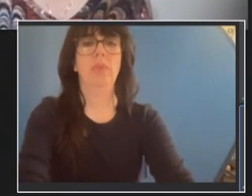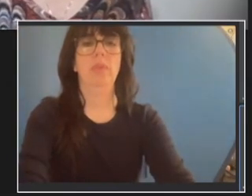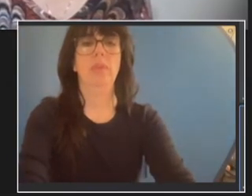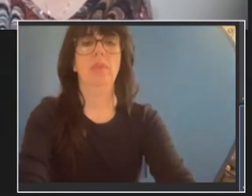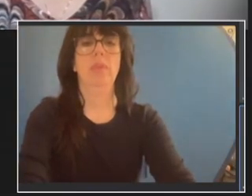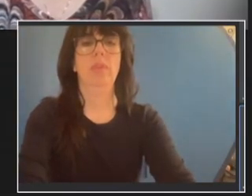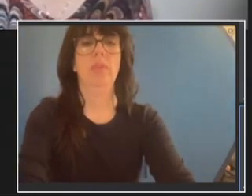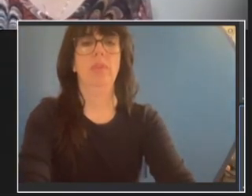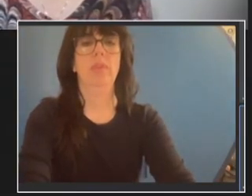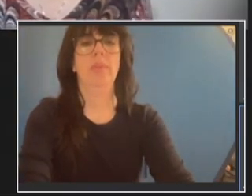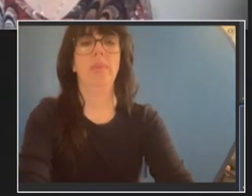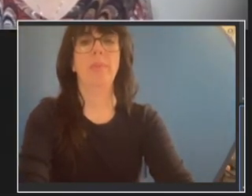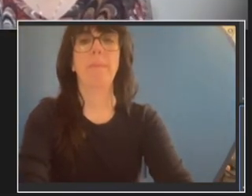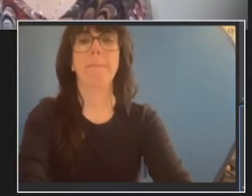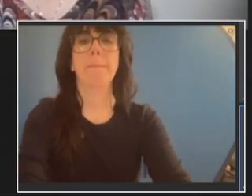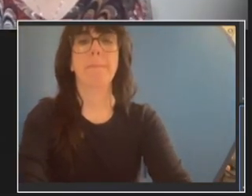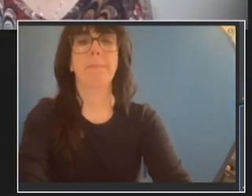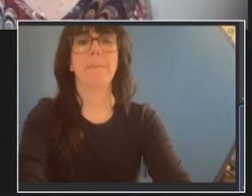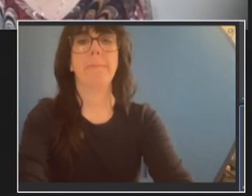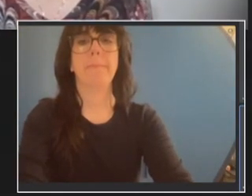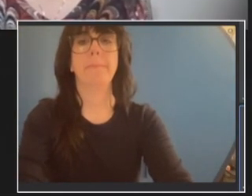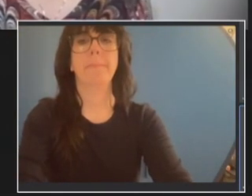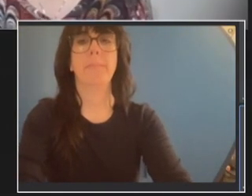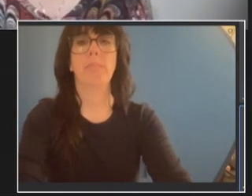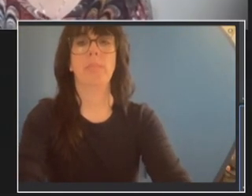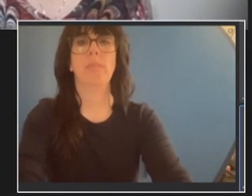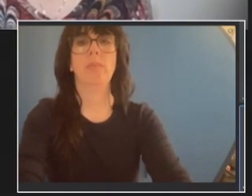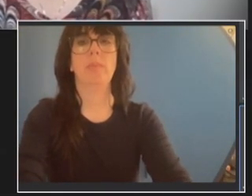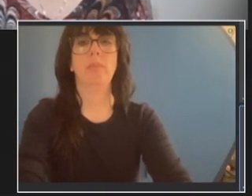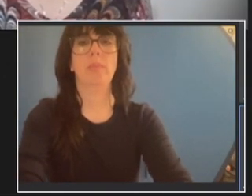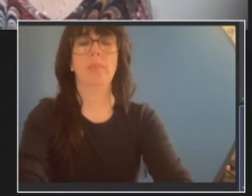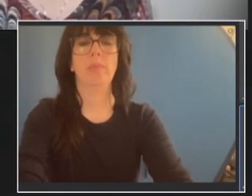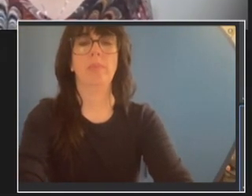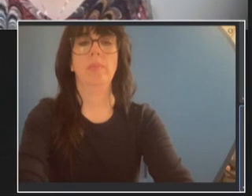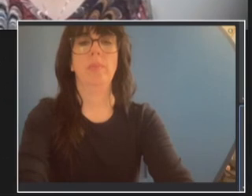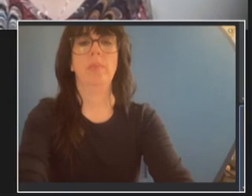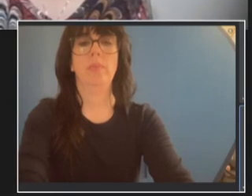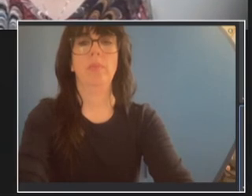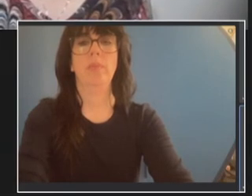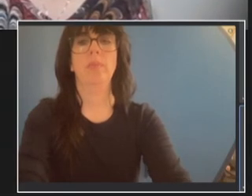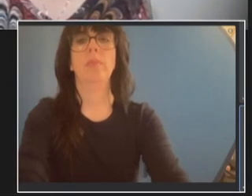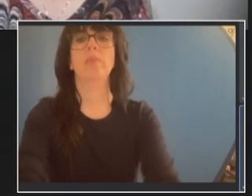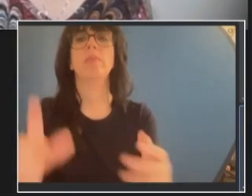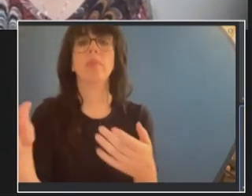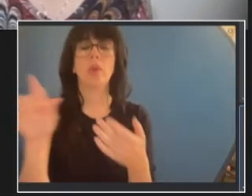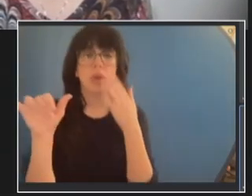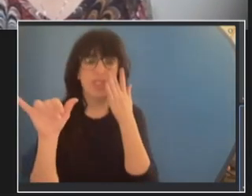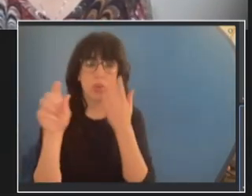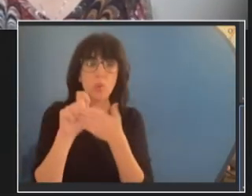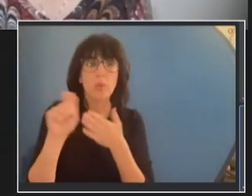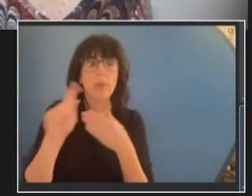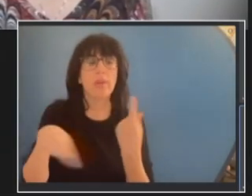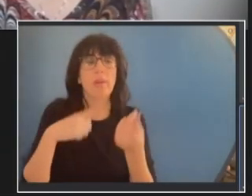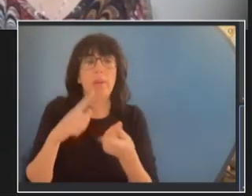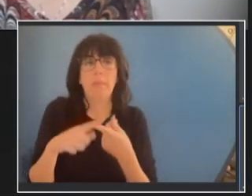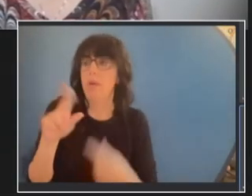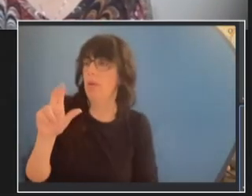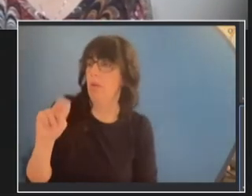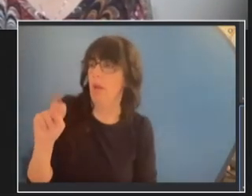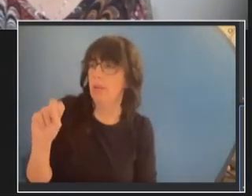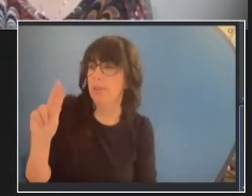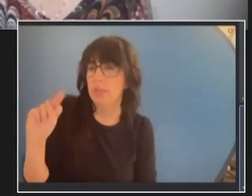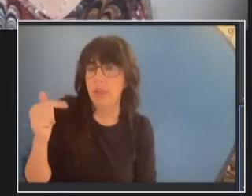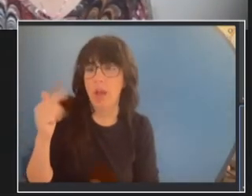that I also write about hidden figures, unsung heroes, forgotten heroes. And that's really an important